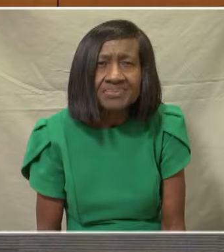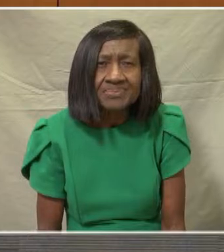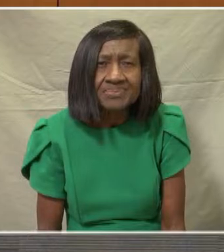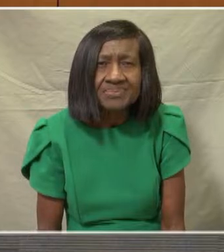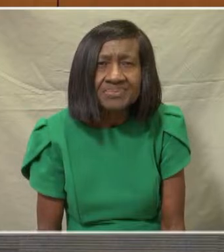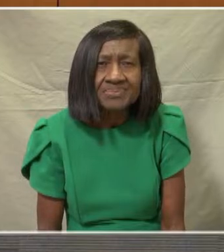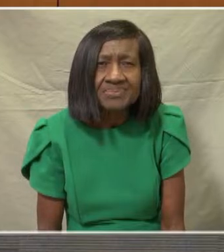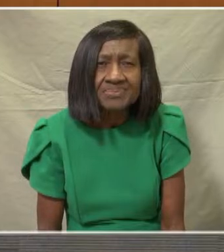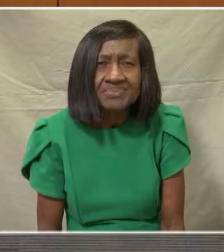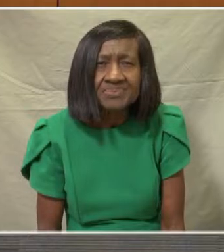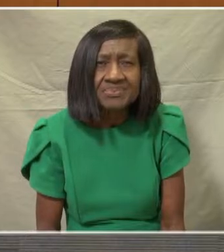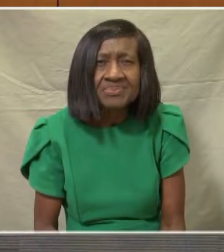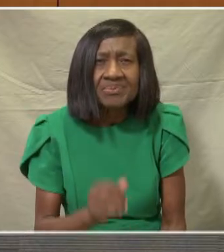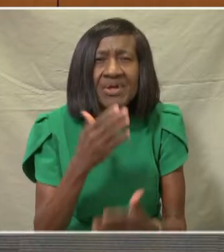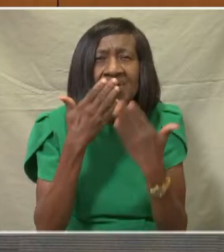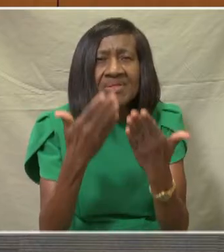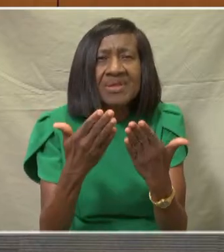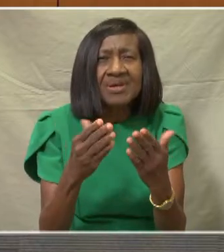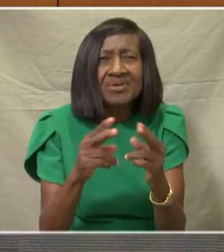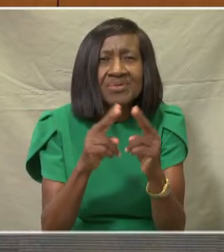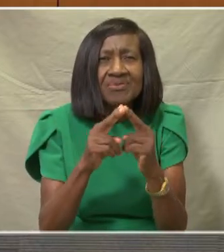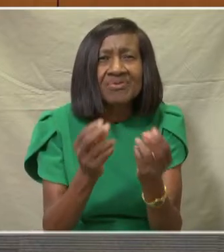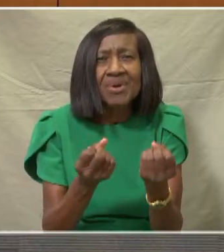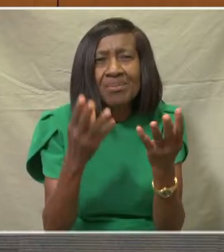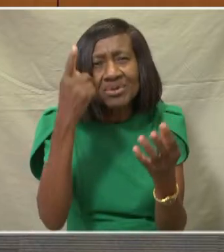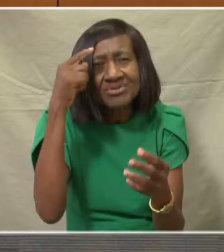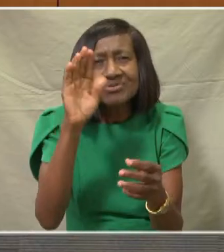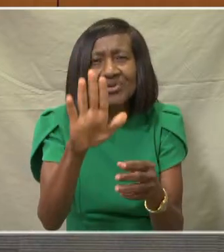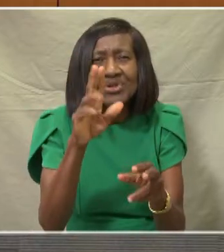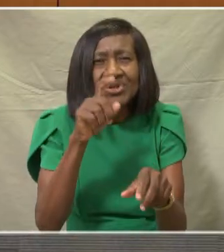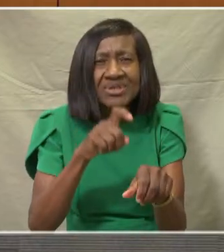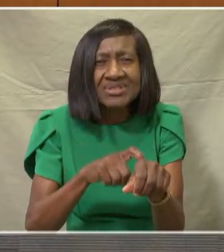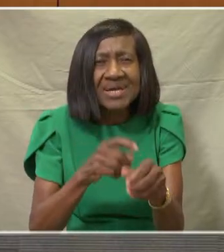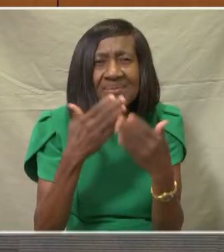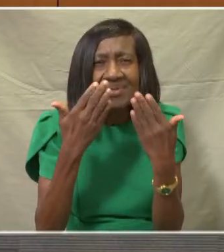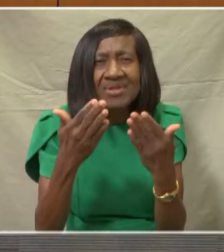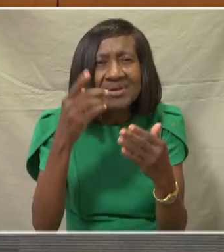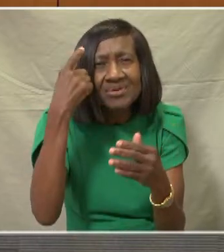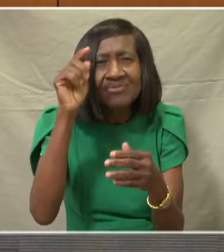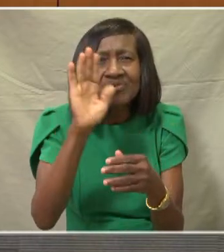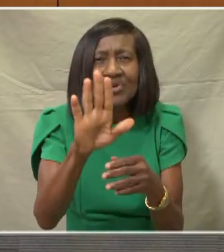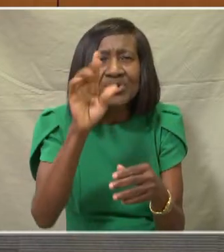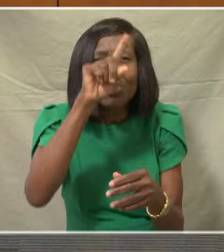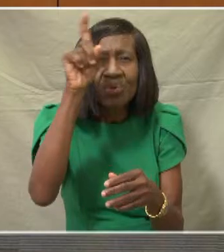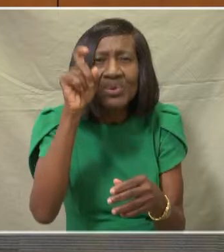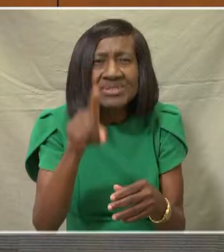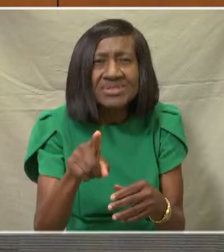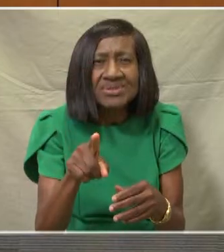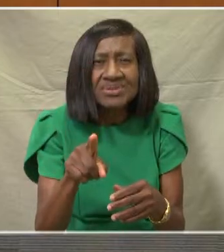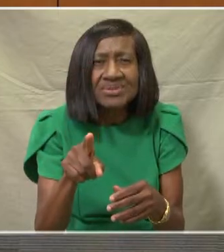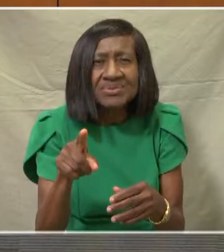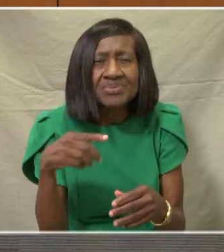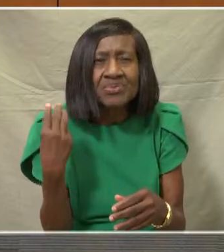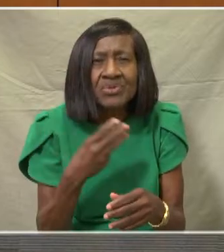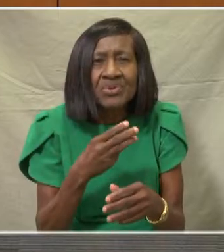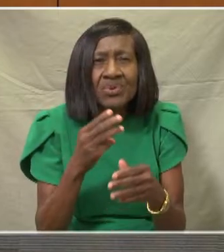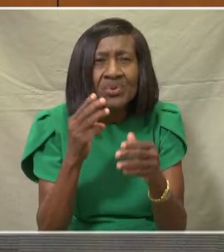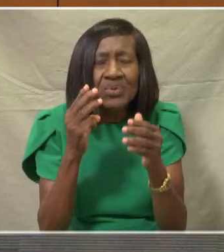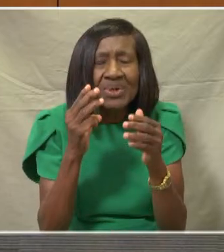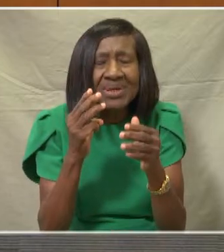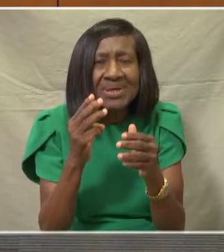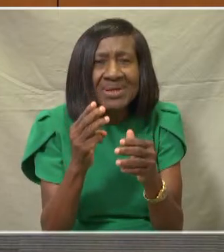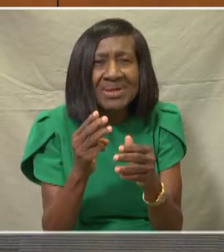gone. Okay, well, thank you very much for your time, and thank you very much for your questions. And we look forward to the